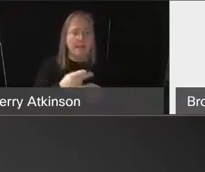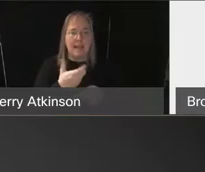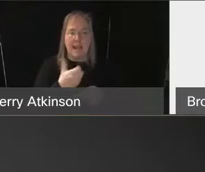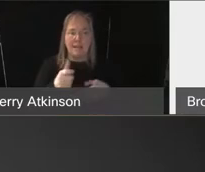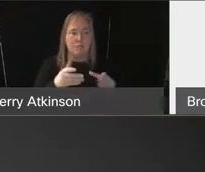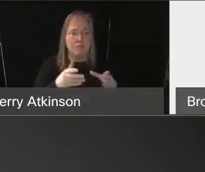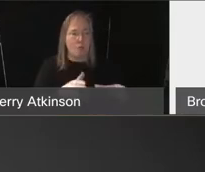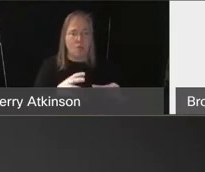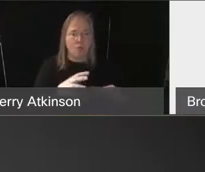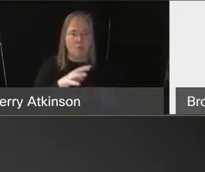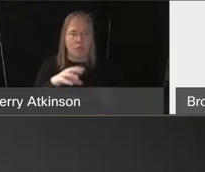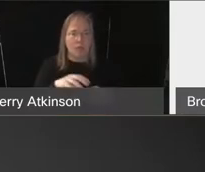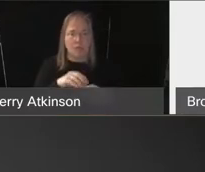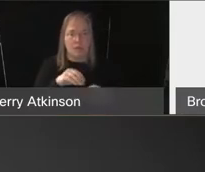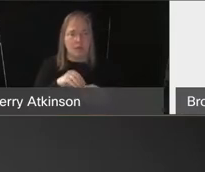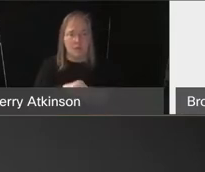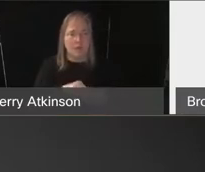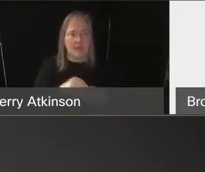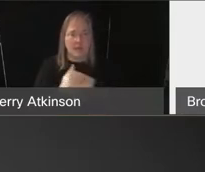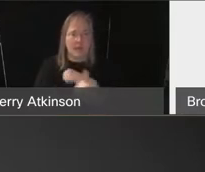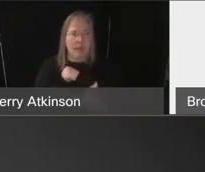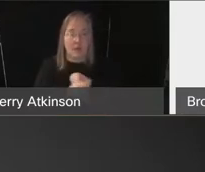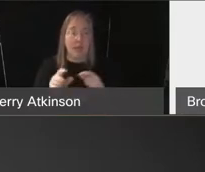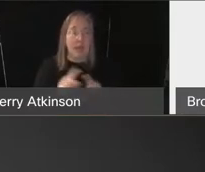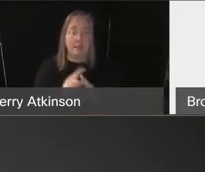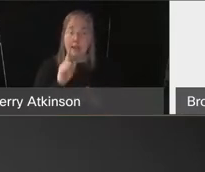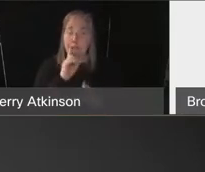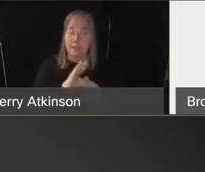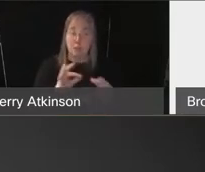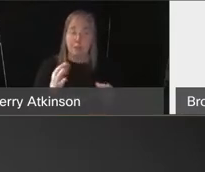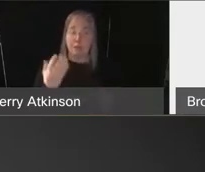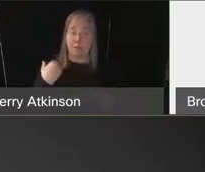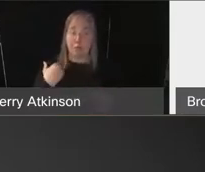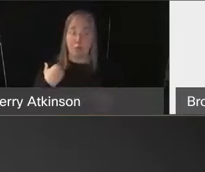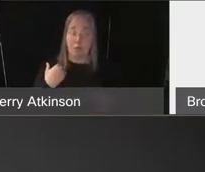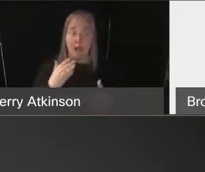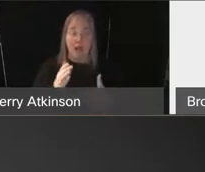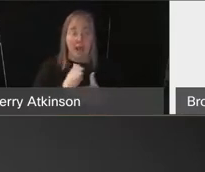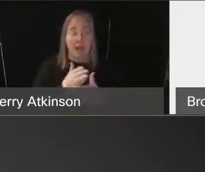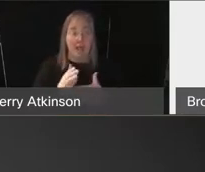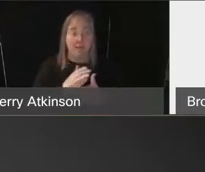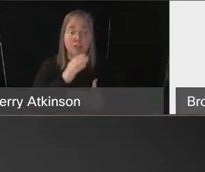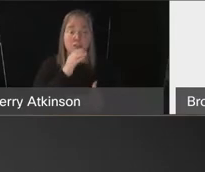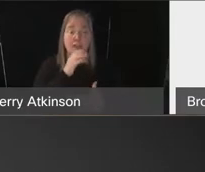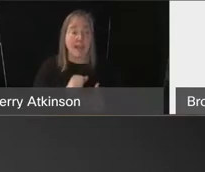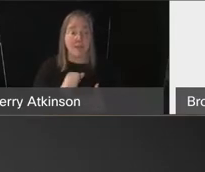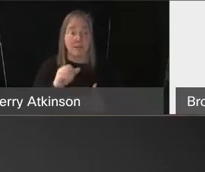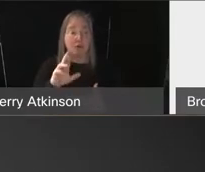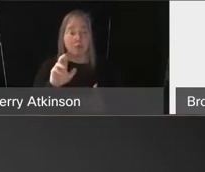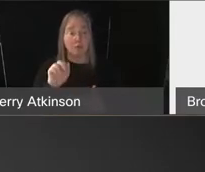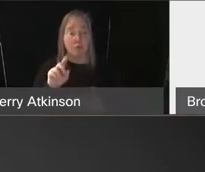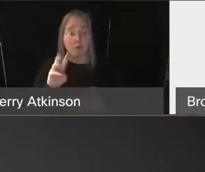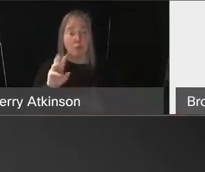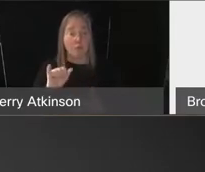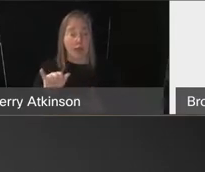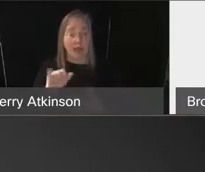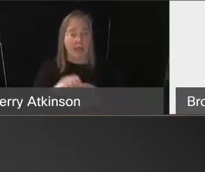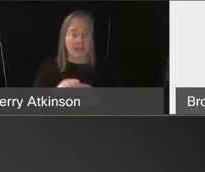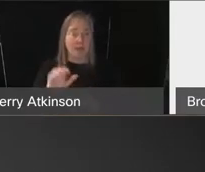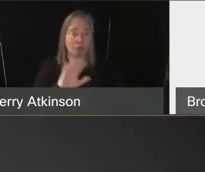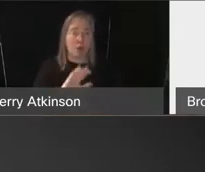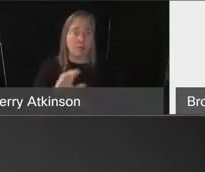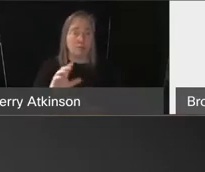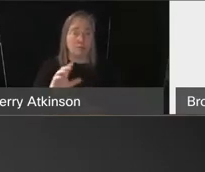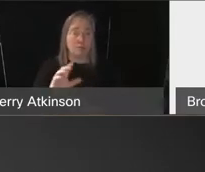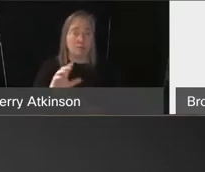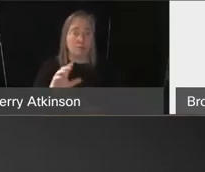county. As I mentioned before, average age of a roadway and approximate miles that we have within